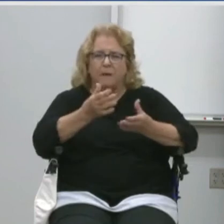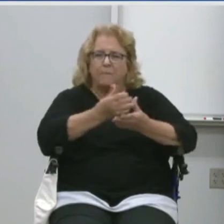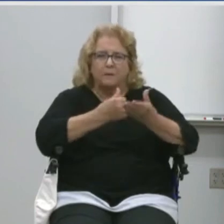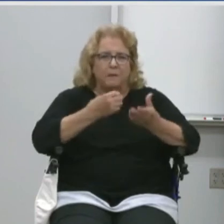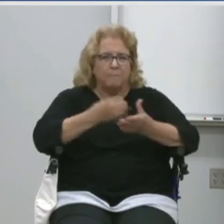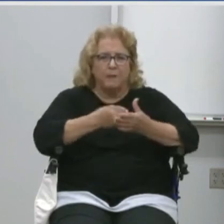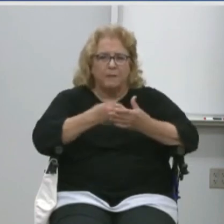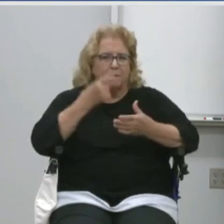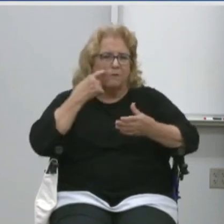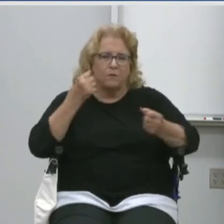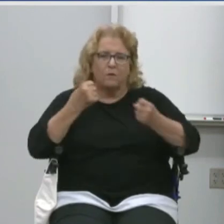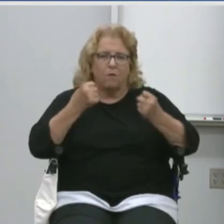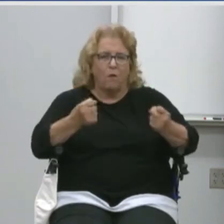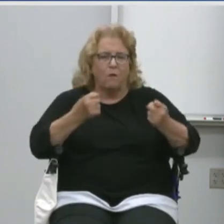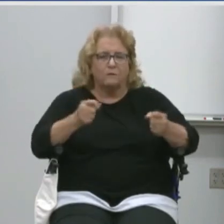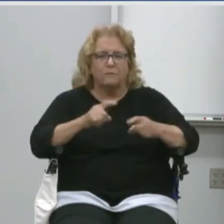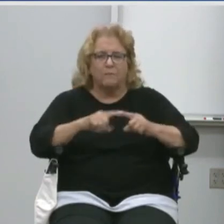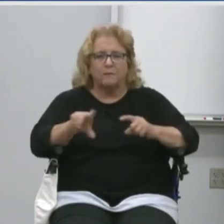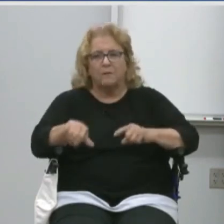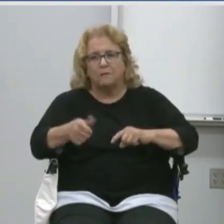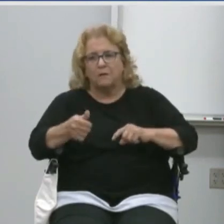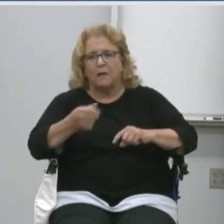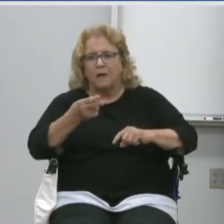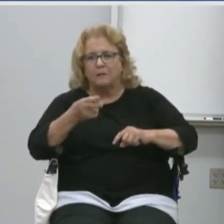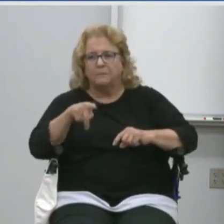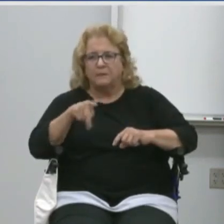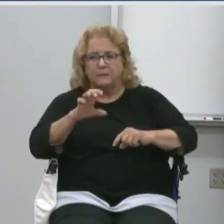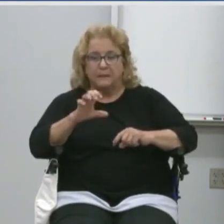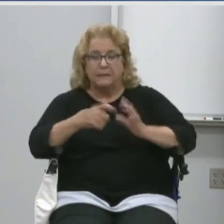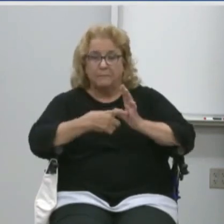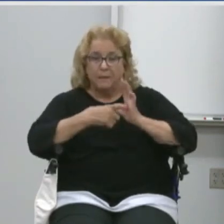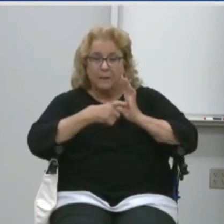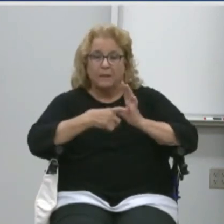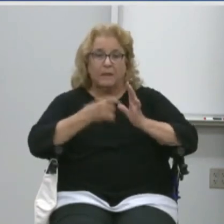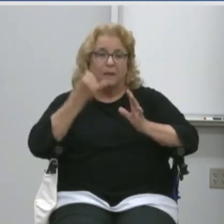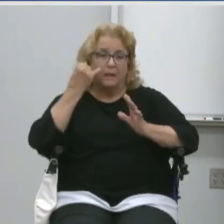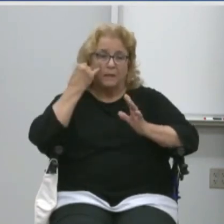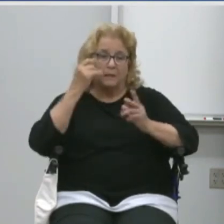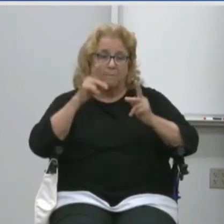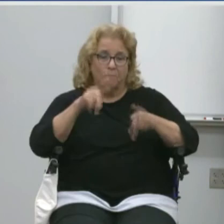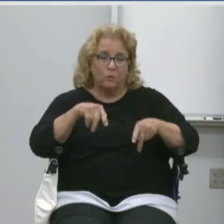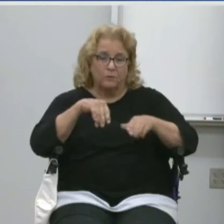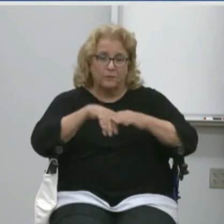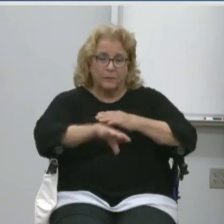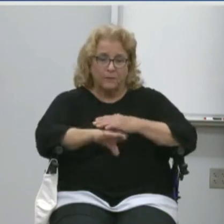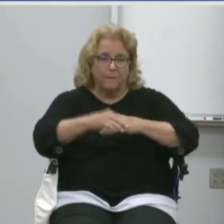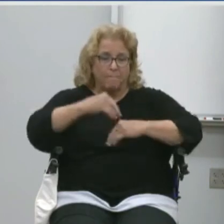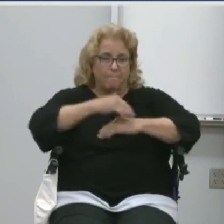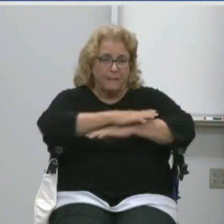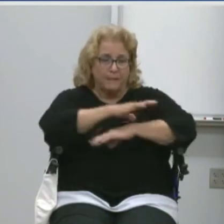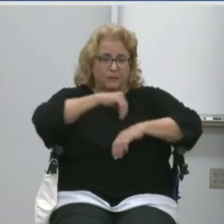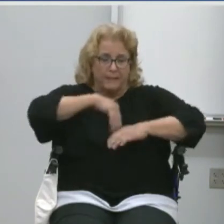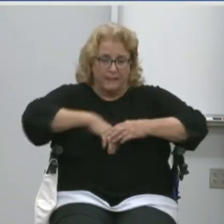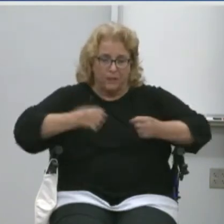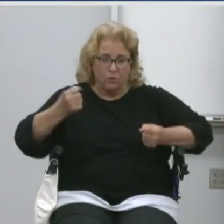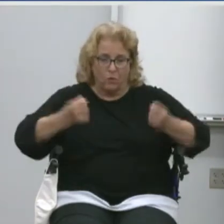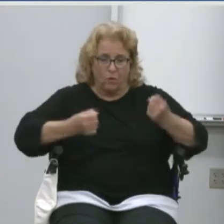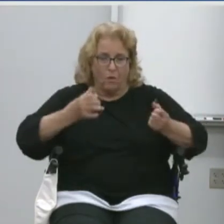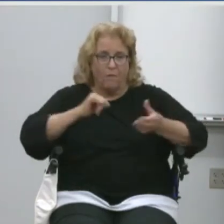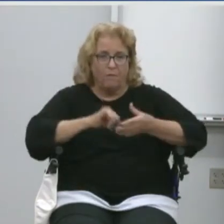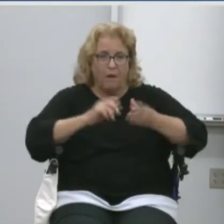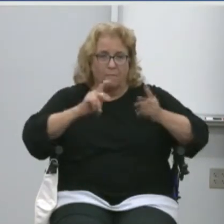toll for the vehicles, but there's another HCP mandate that when a person enters the beach in a vehicle, that driver is handed